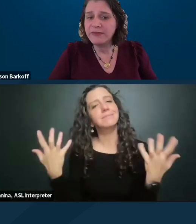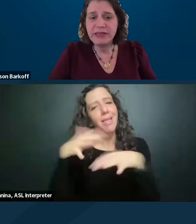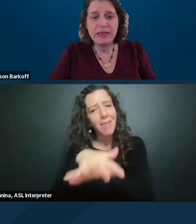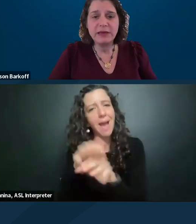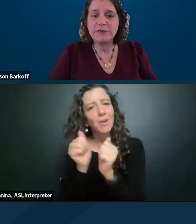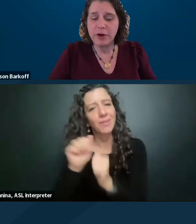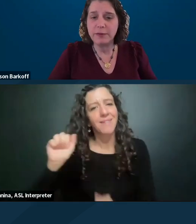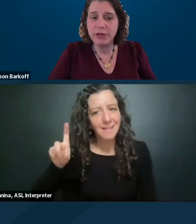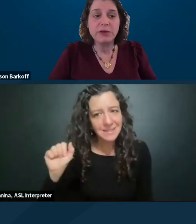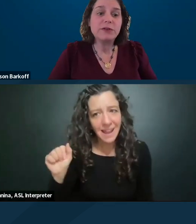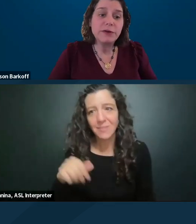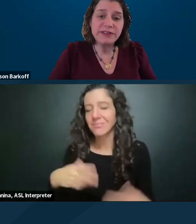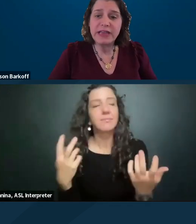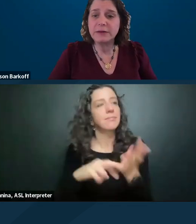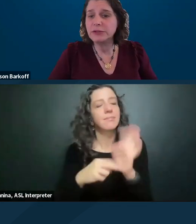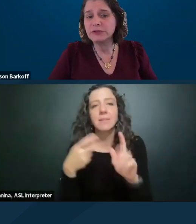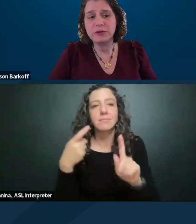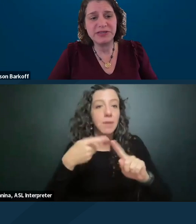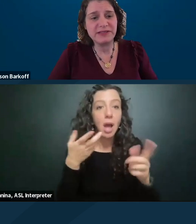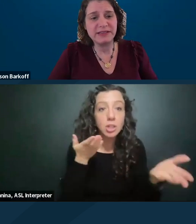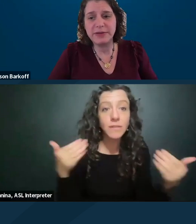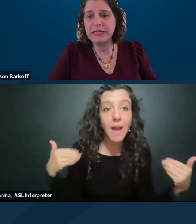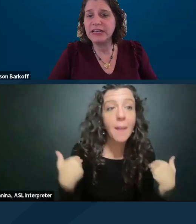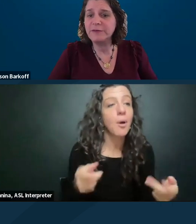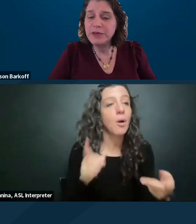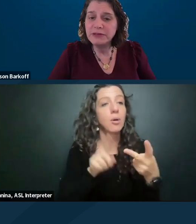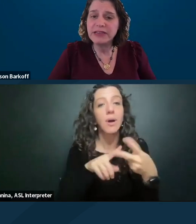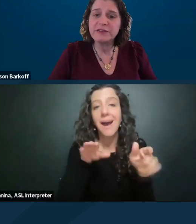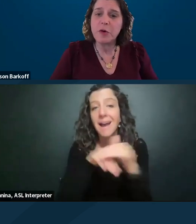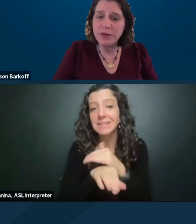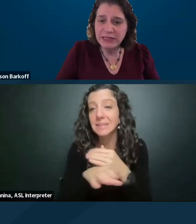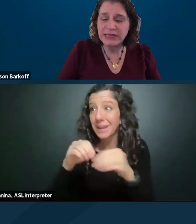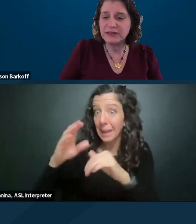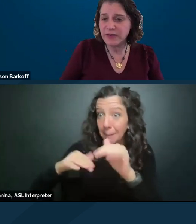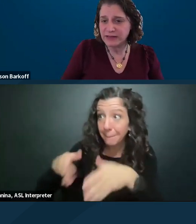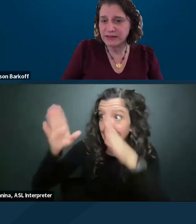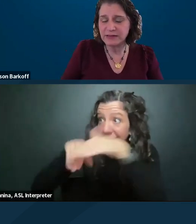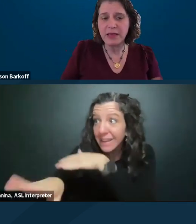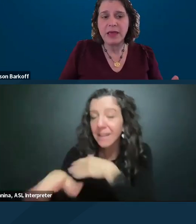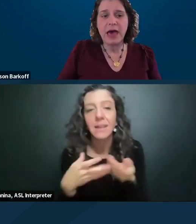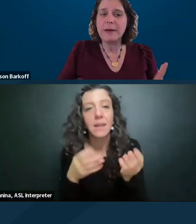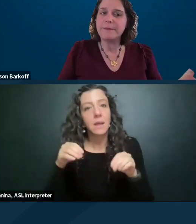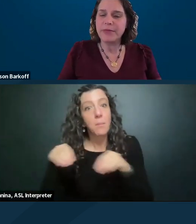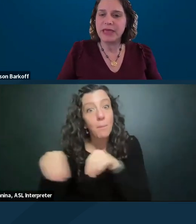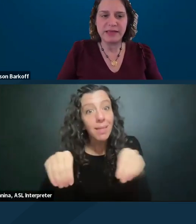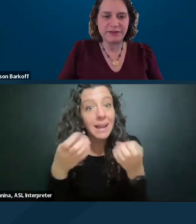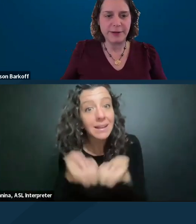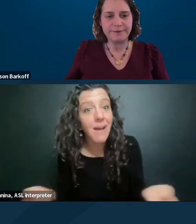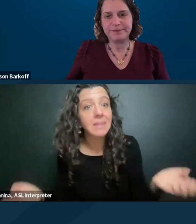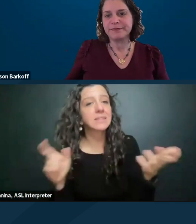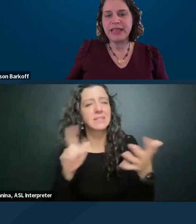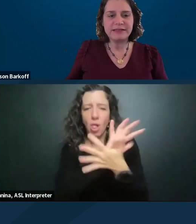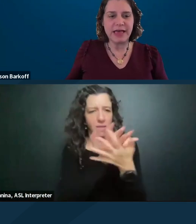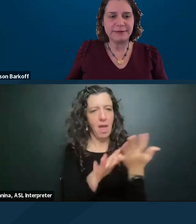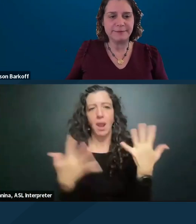ADA. Everything from service animals to accessibility of buildings, mobility devices,